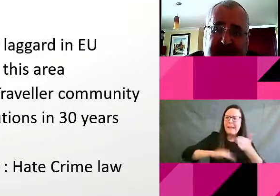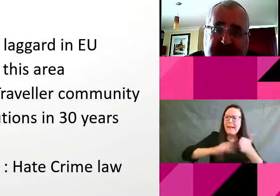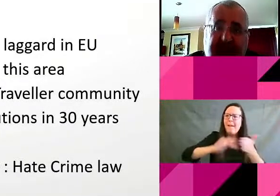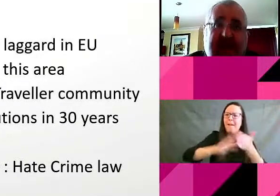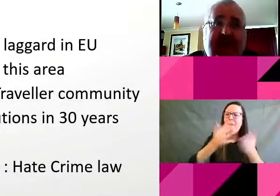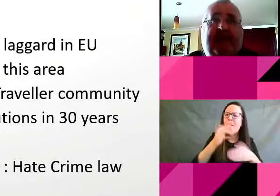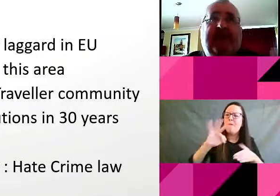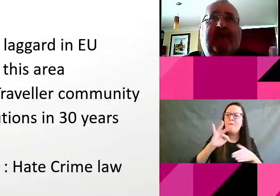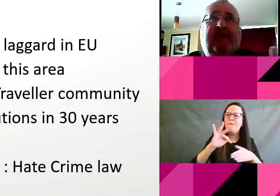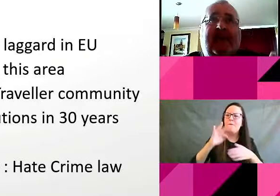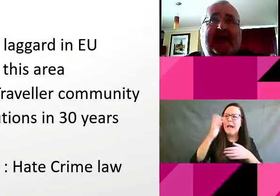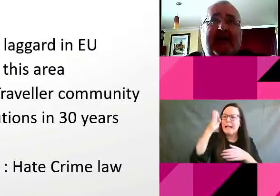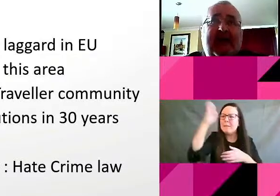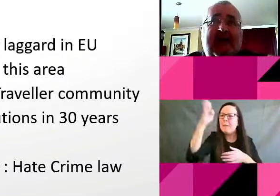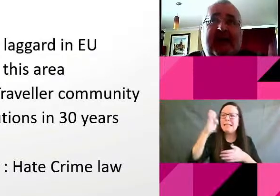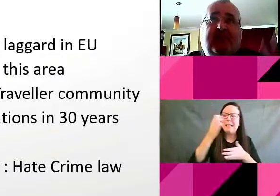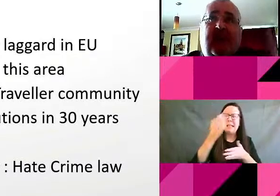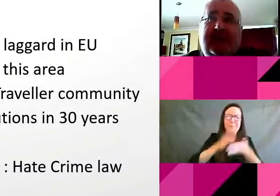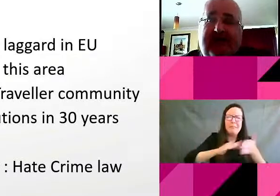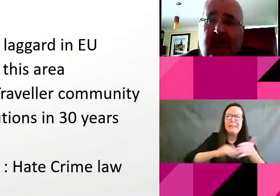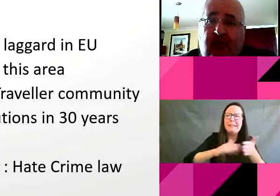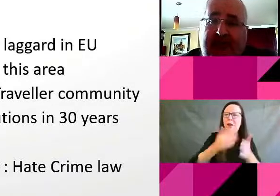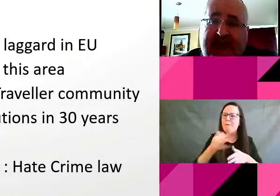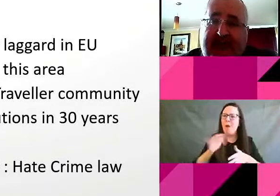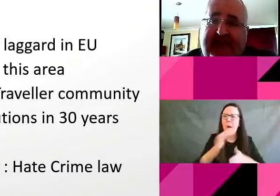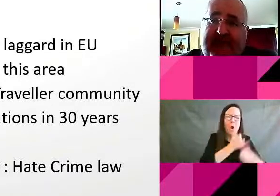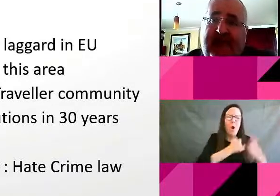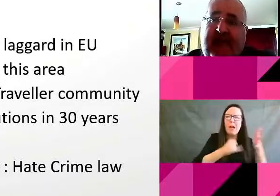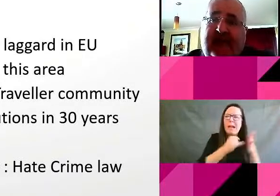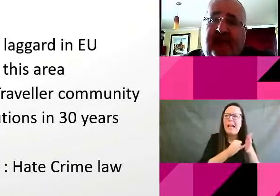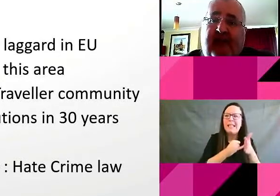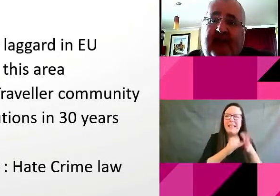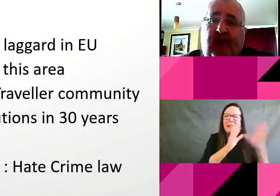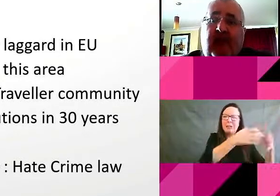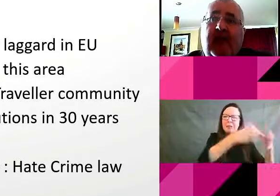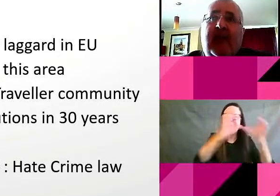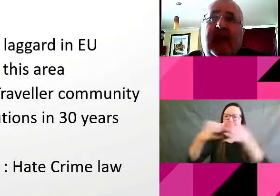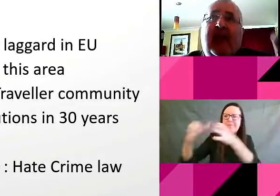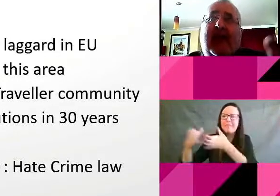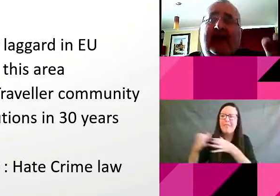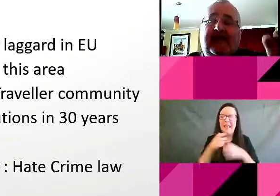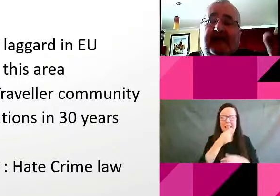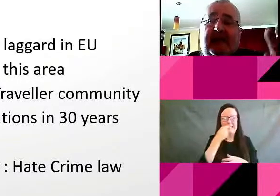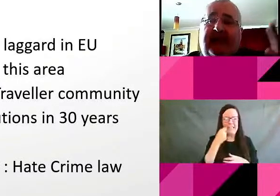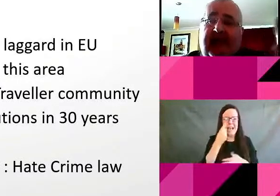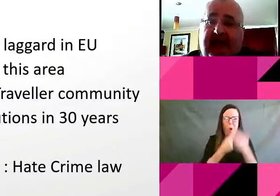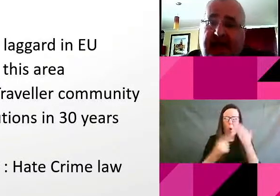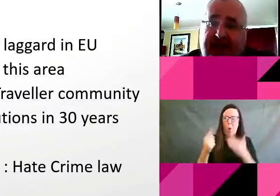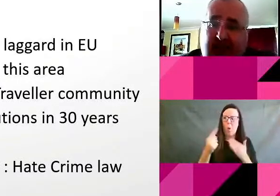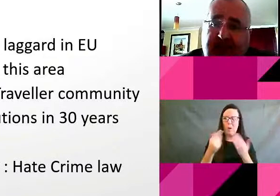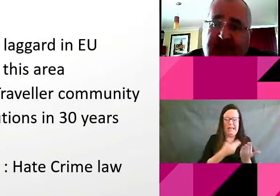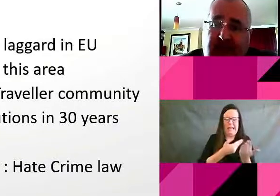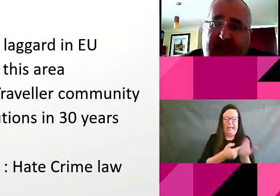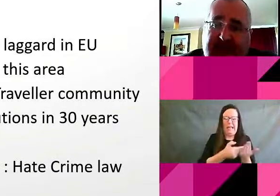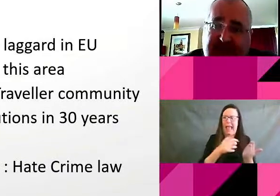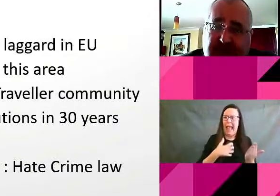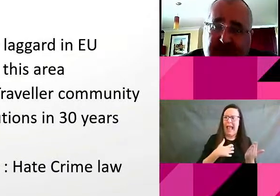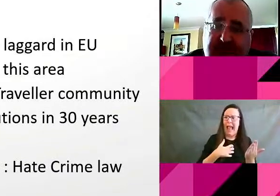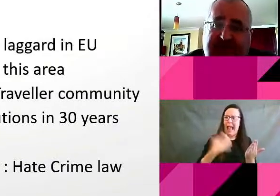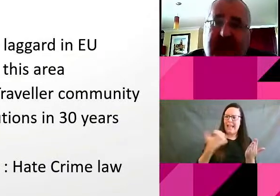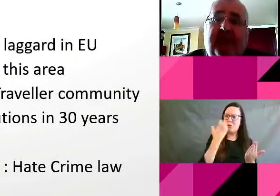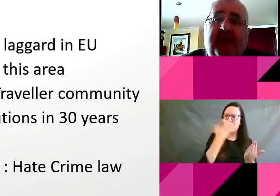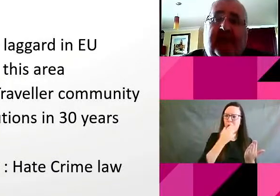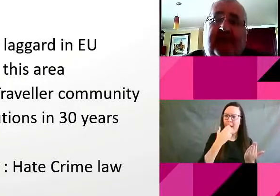I interviewed, that people felt it was the only existing hate crime law and they sought to have